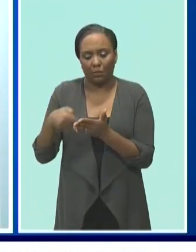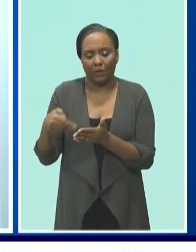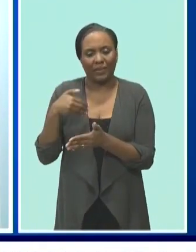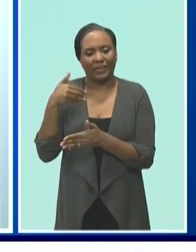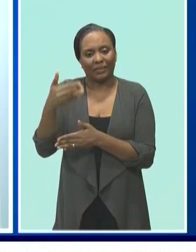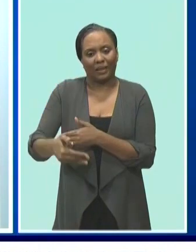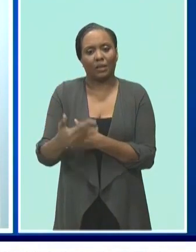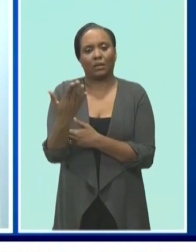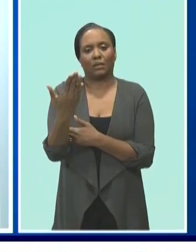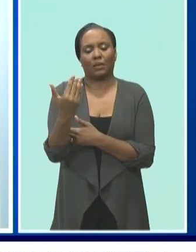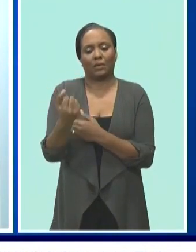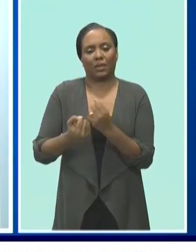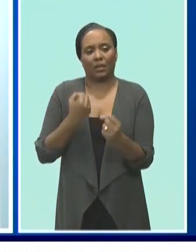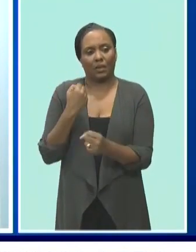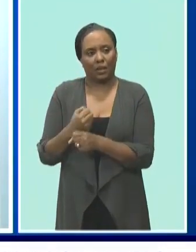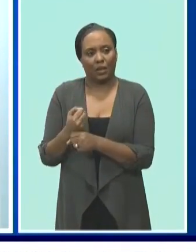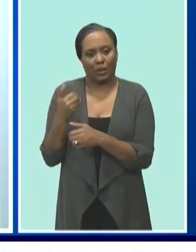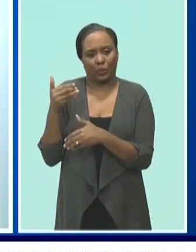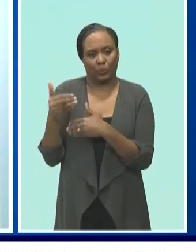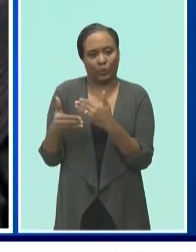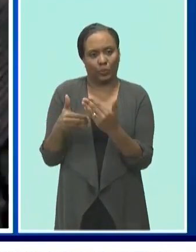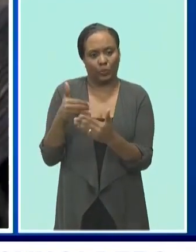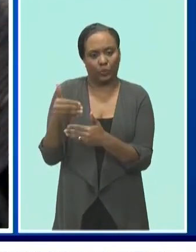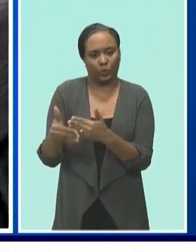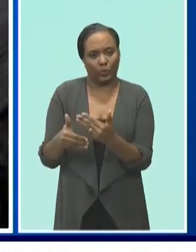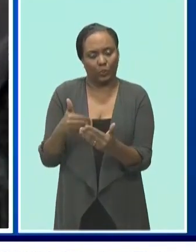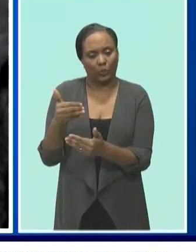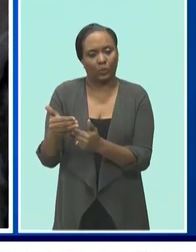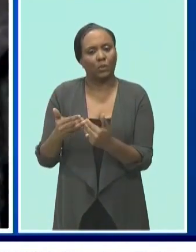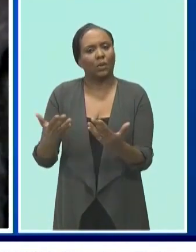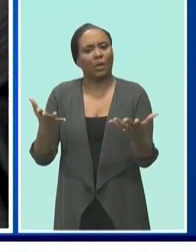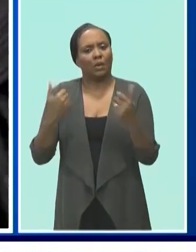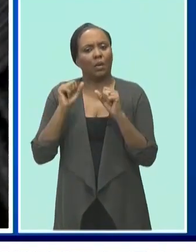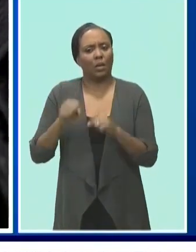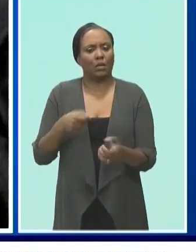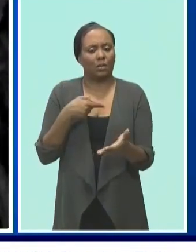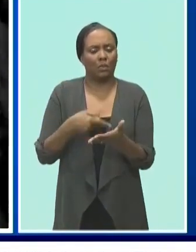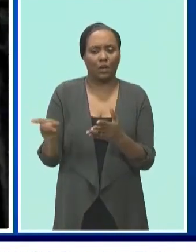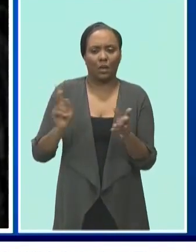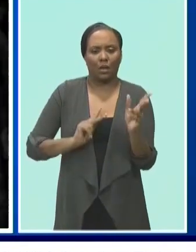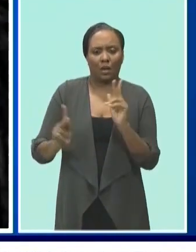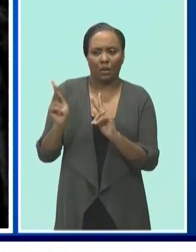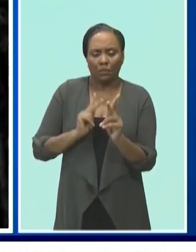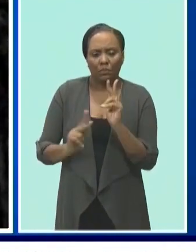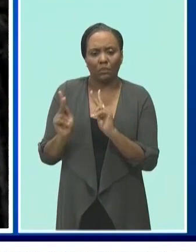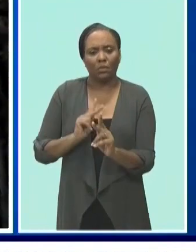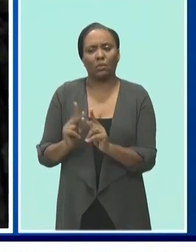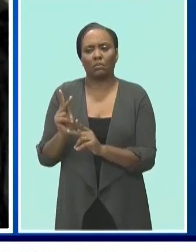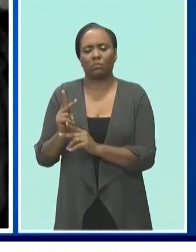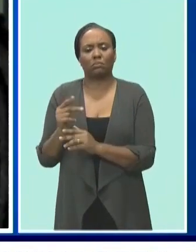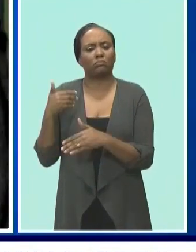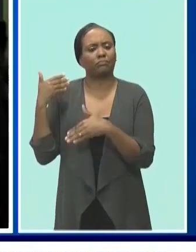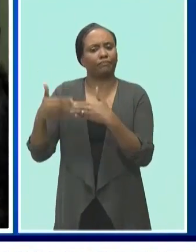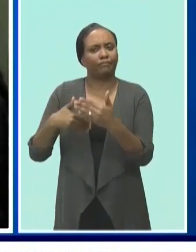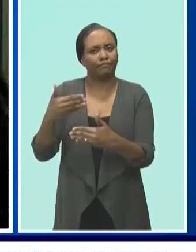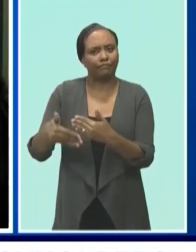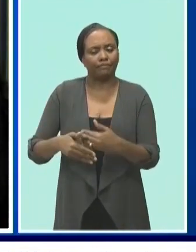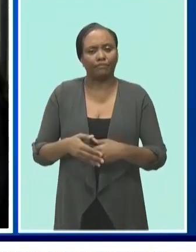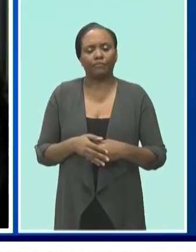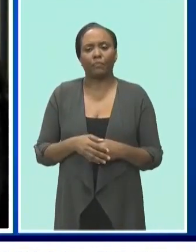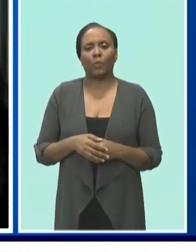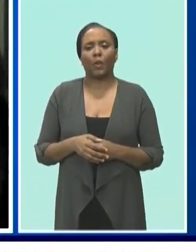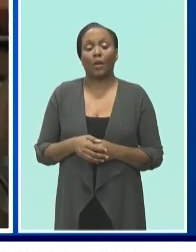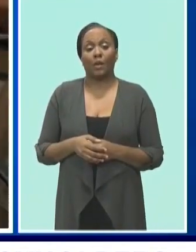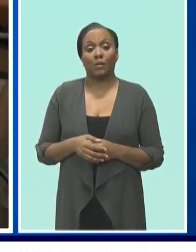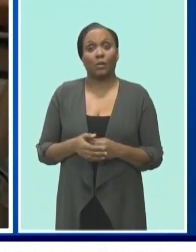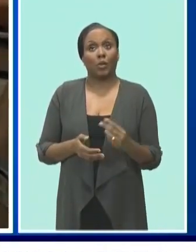we've mapped them out, to be able to pay persons with certainty over the next few years. Corrine Boyce and